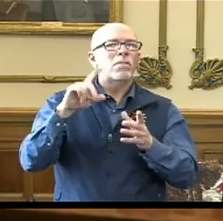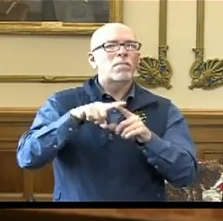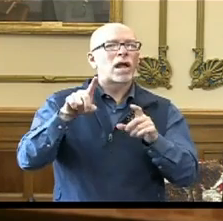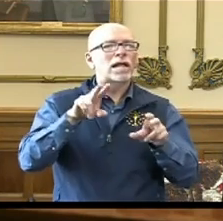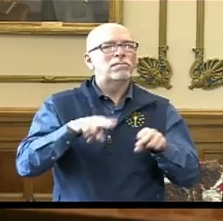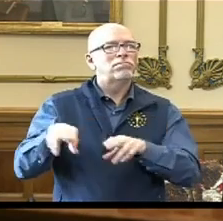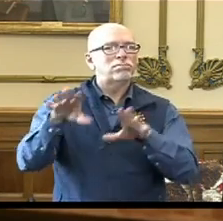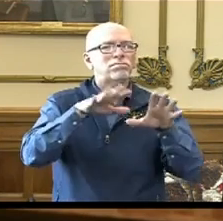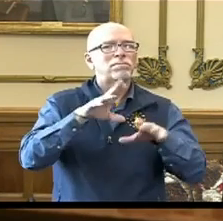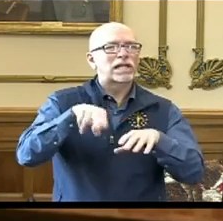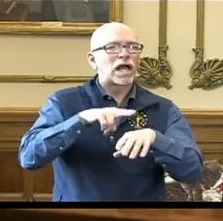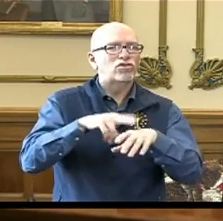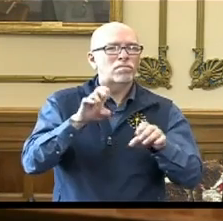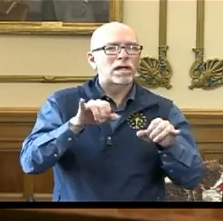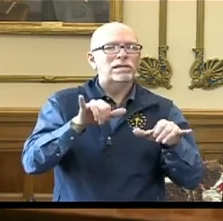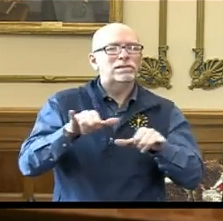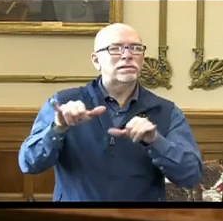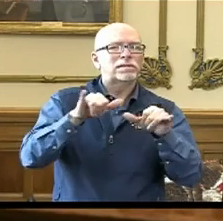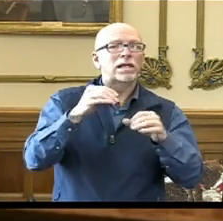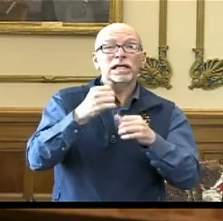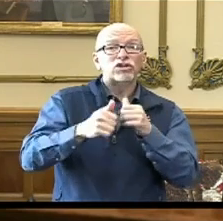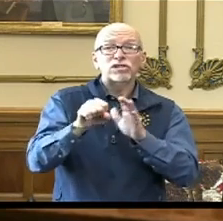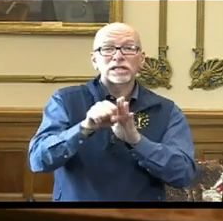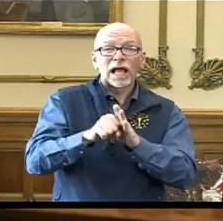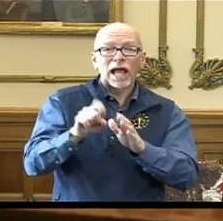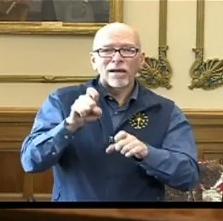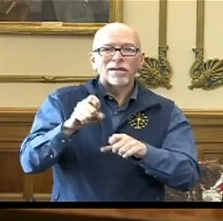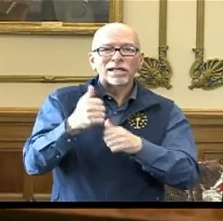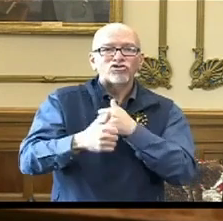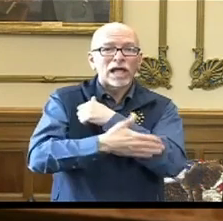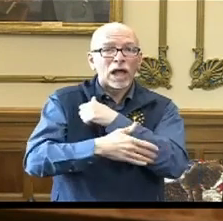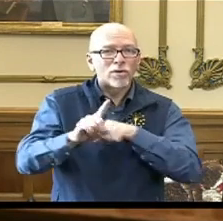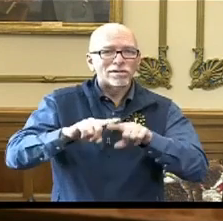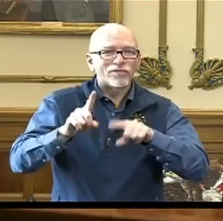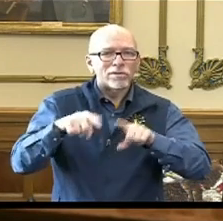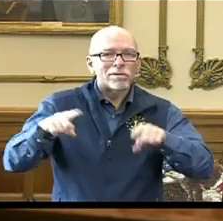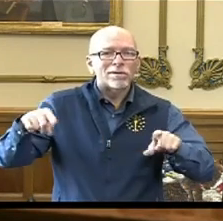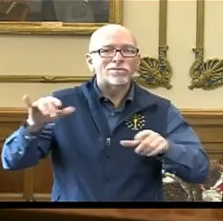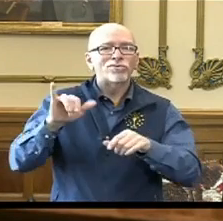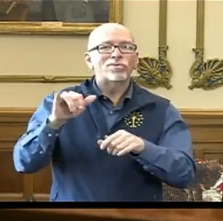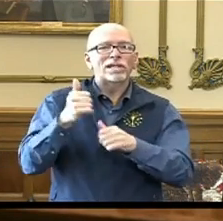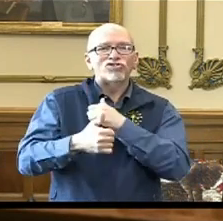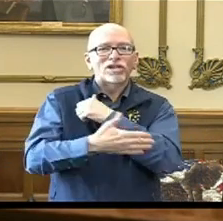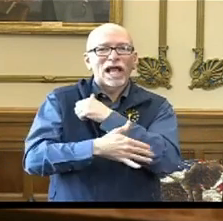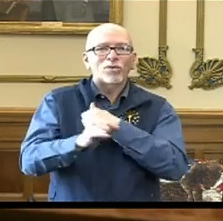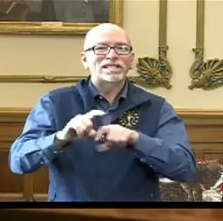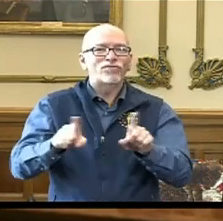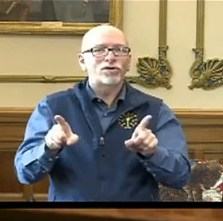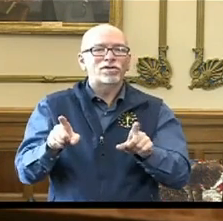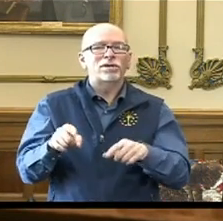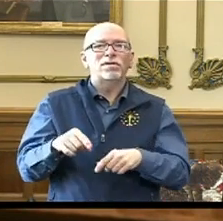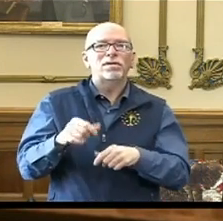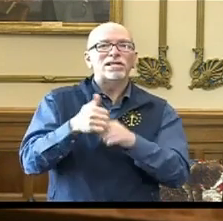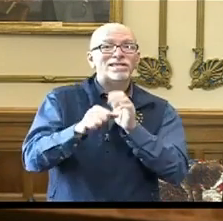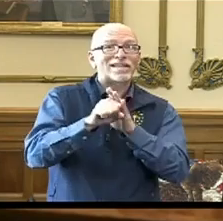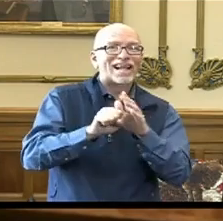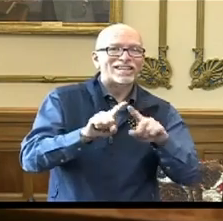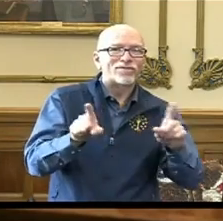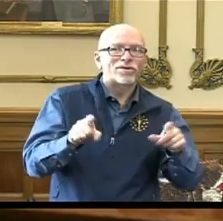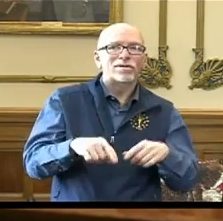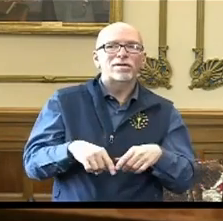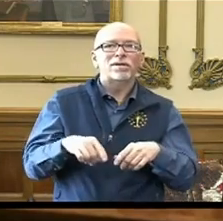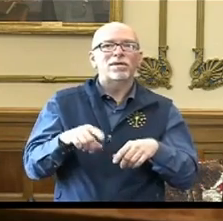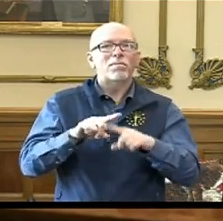with any state, probably county by county, because I think that every county is different. And that's due